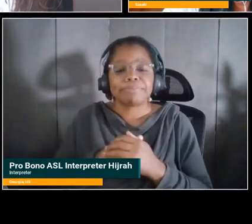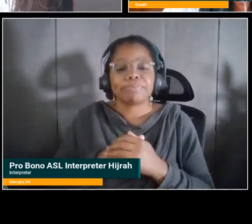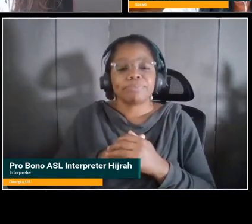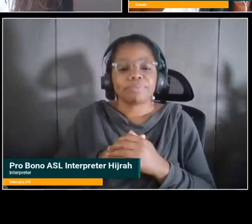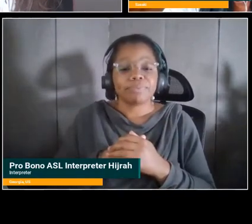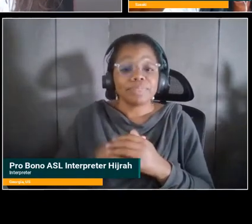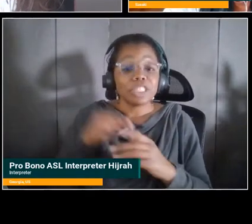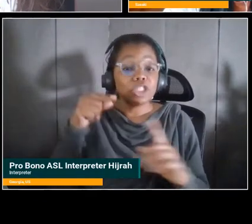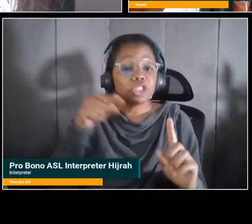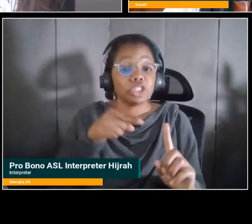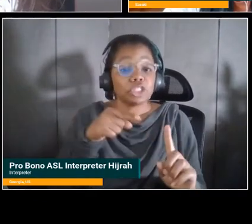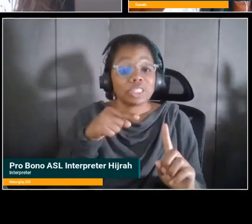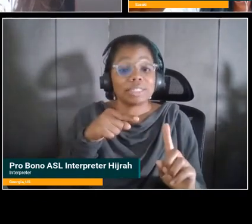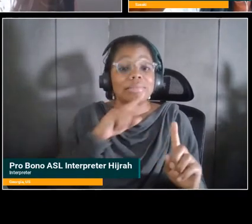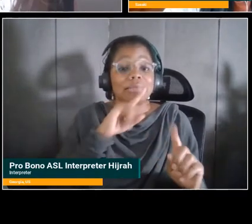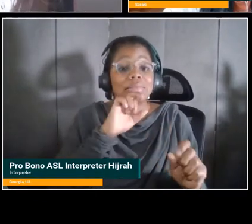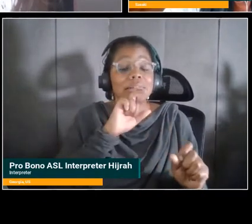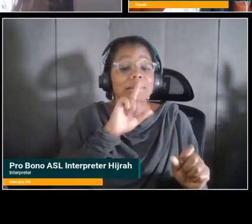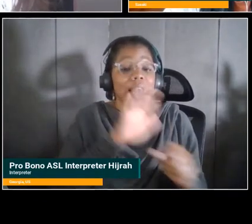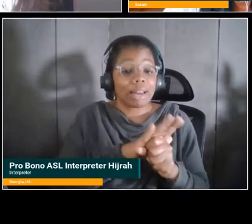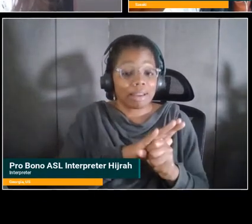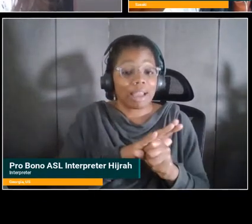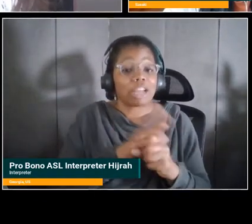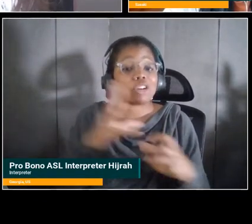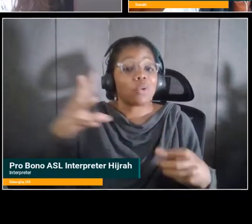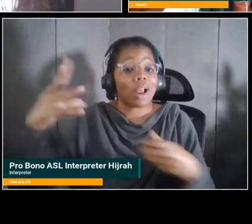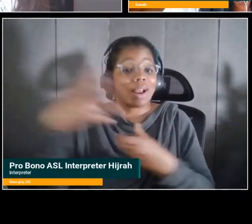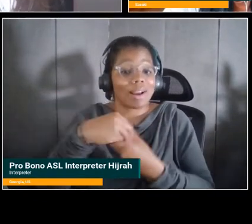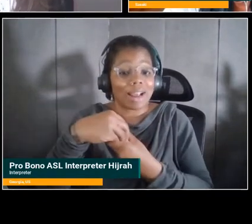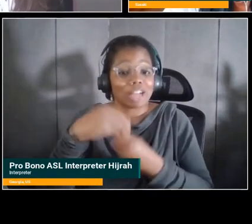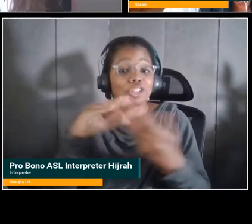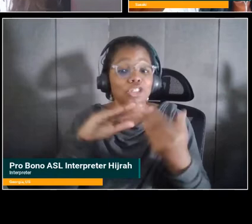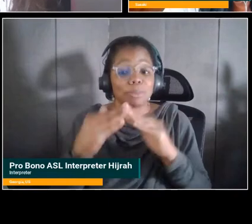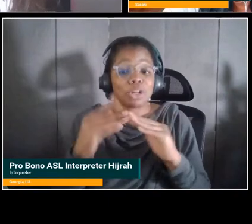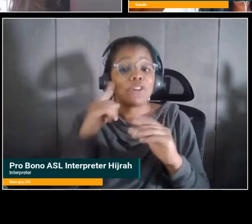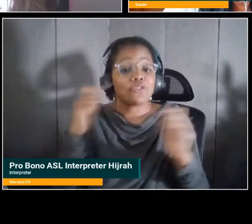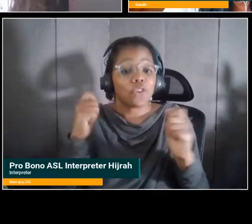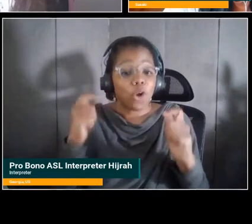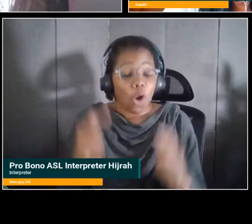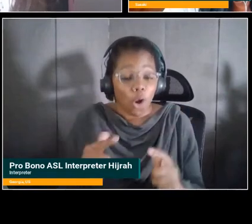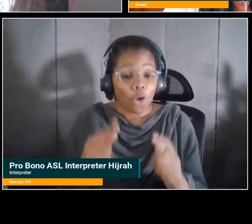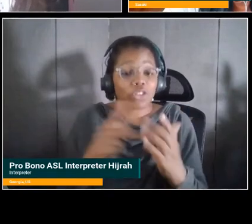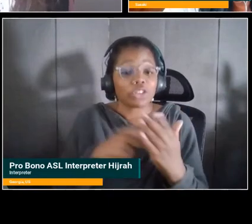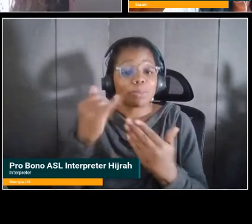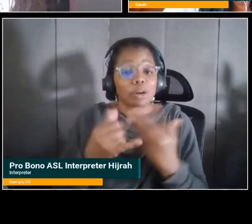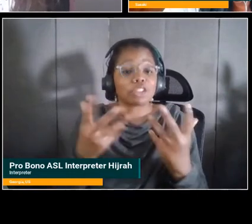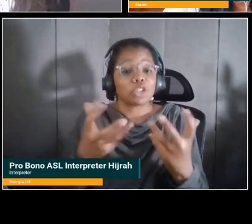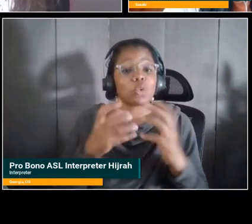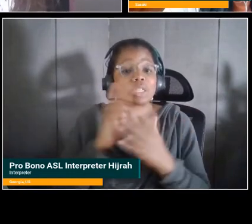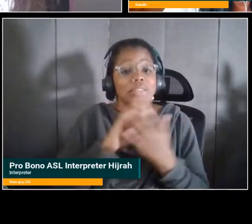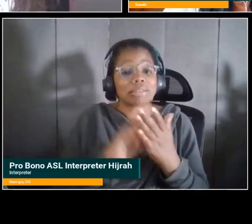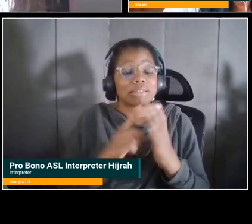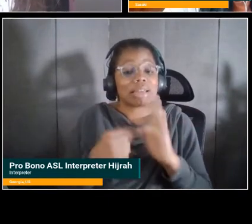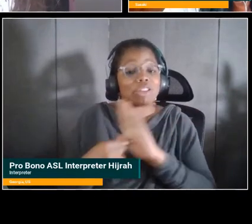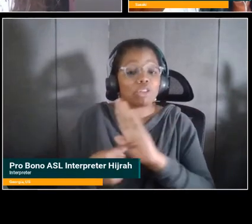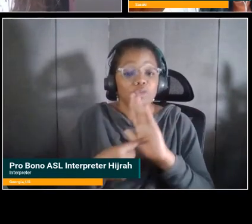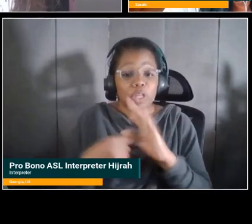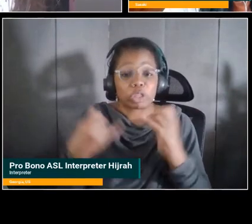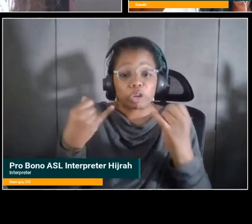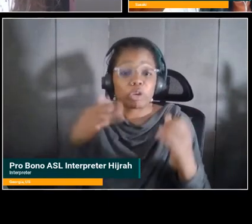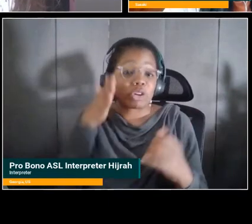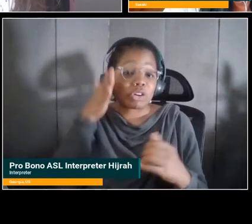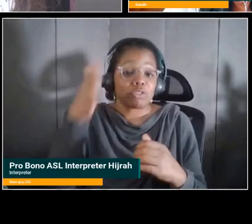She's dedicated to engaging the community in all of her projects and strives to create designs that reflect the current and future community's